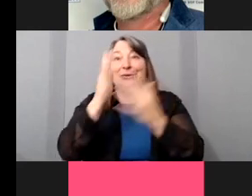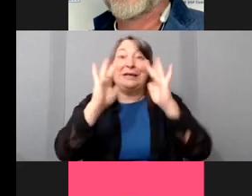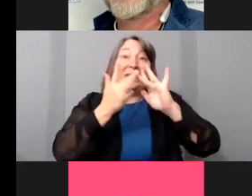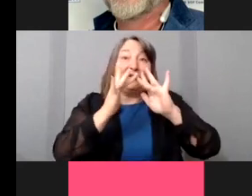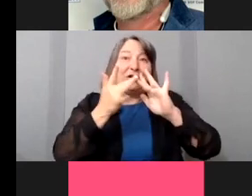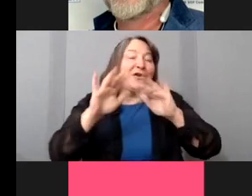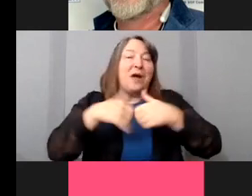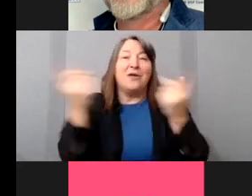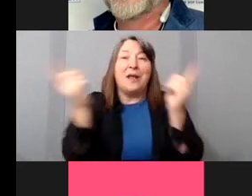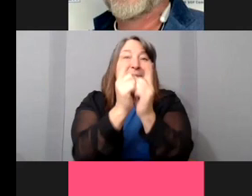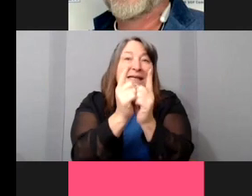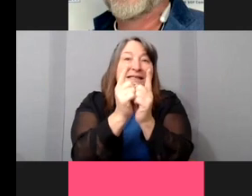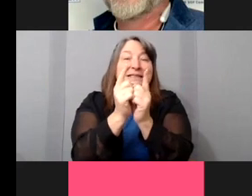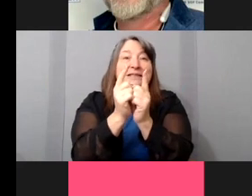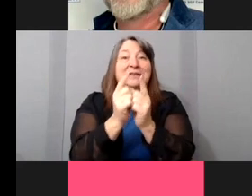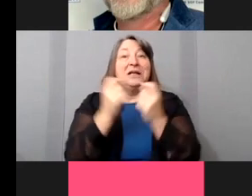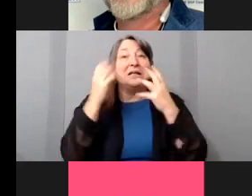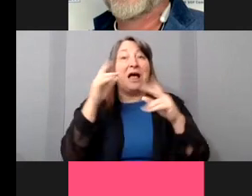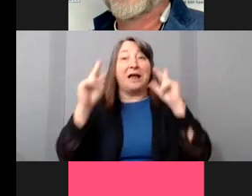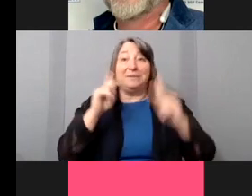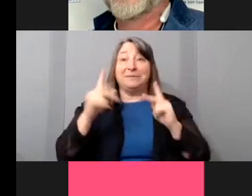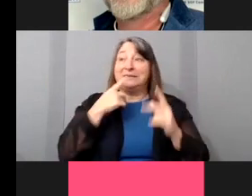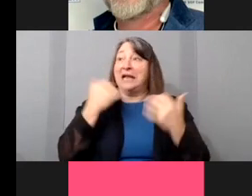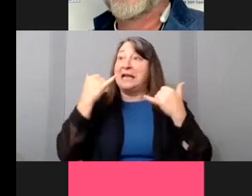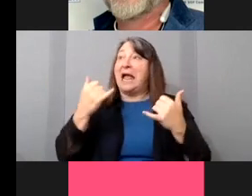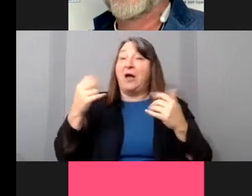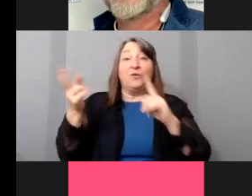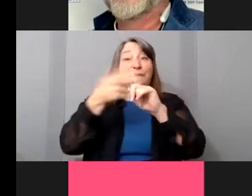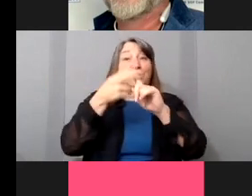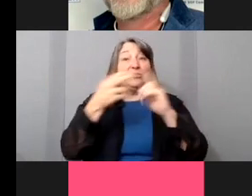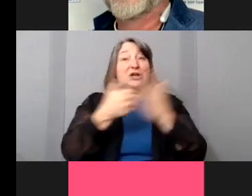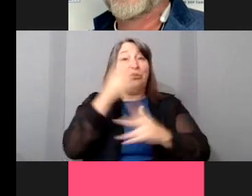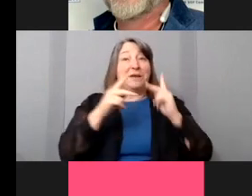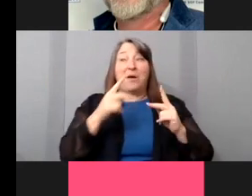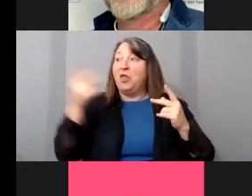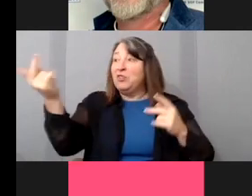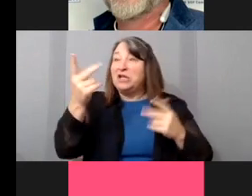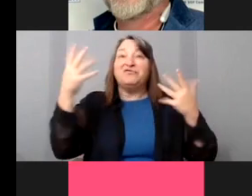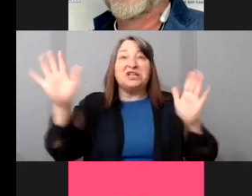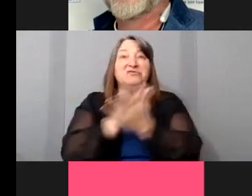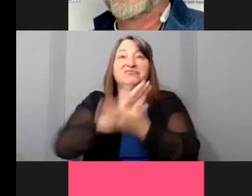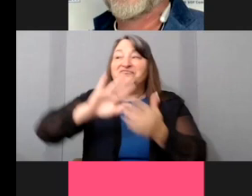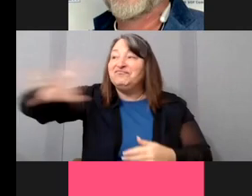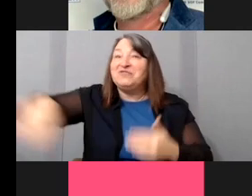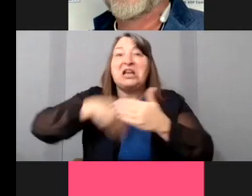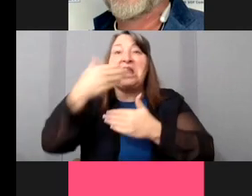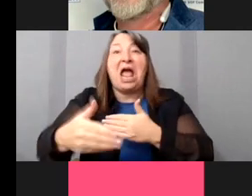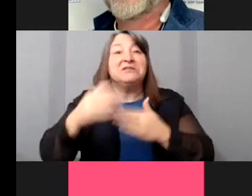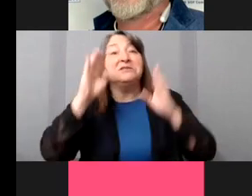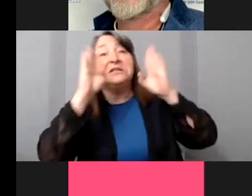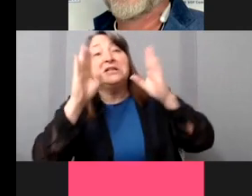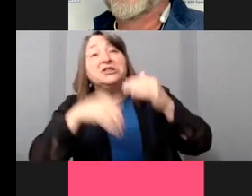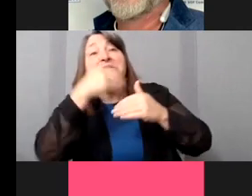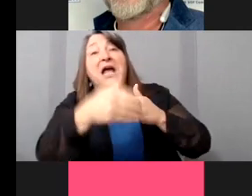of times practitioners shift, well, let's start recruiting the new batch. These folks are matched. We can now focus our attention elsewhere. And we really